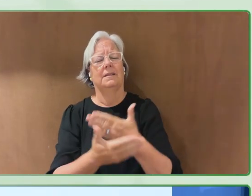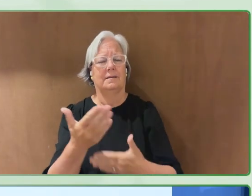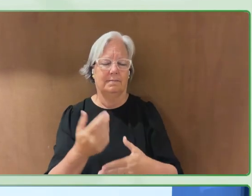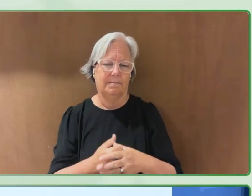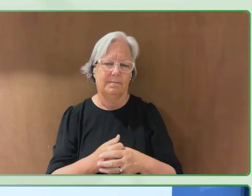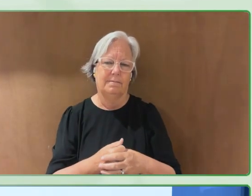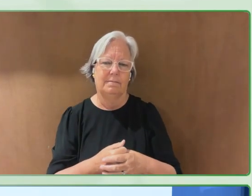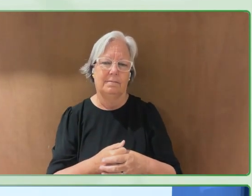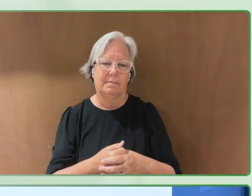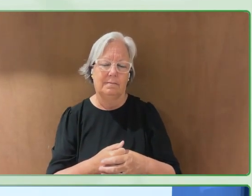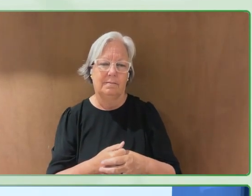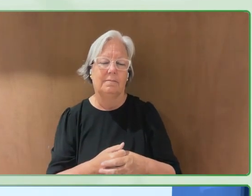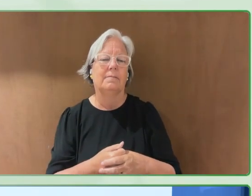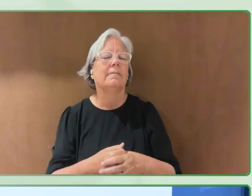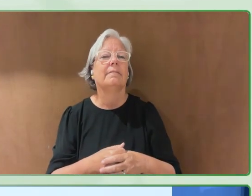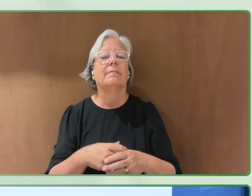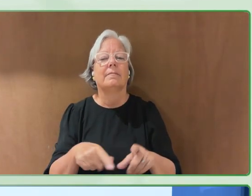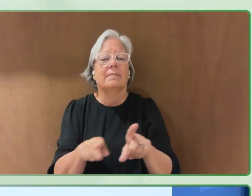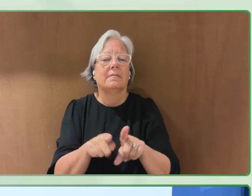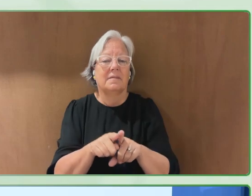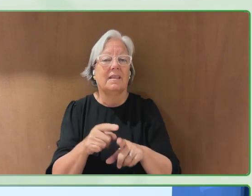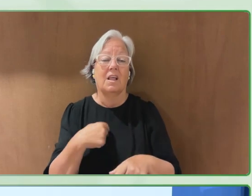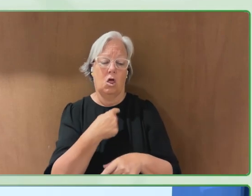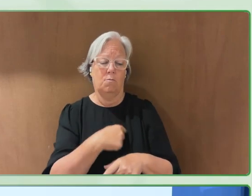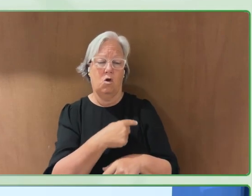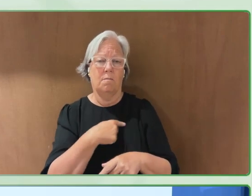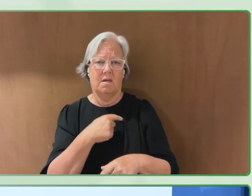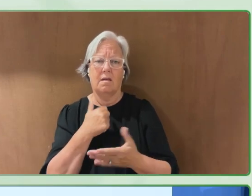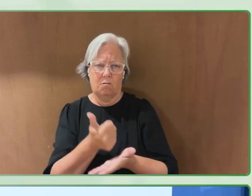us a hand, and we promise to give many more.